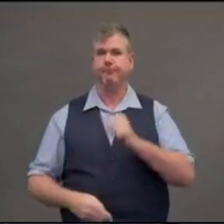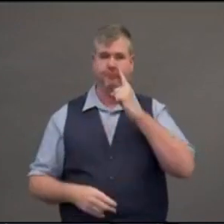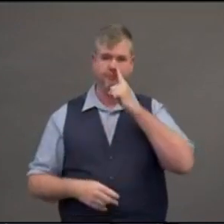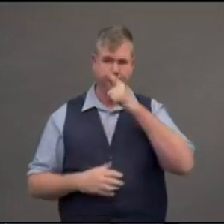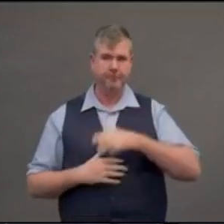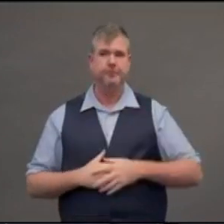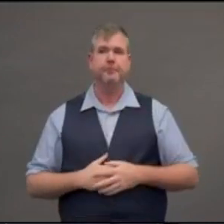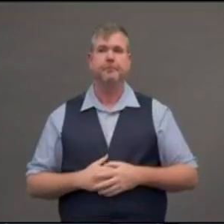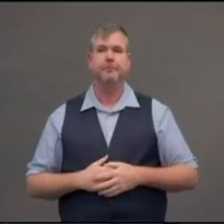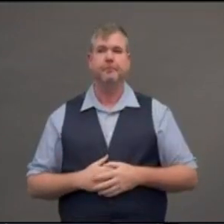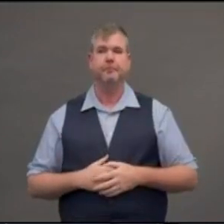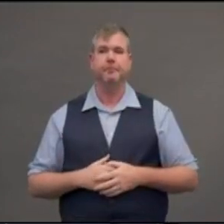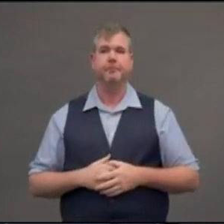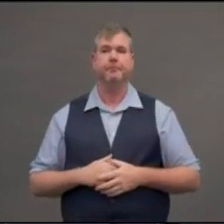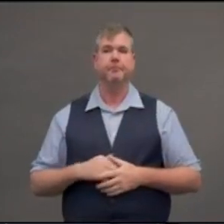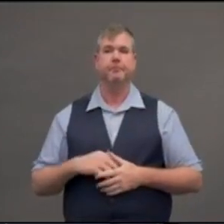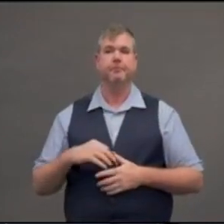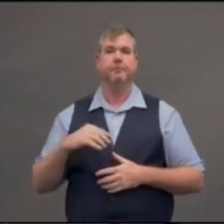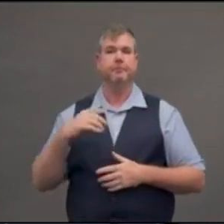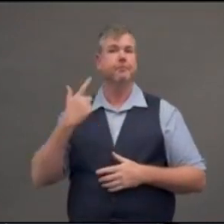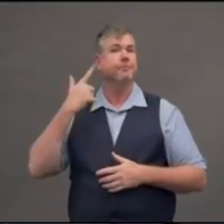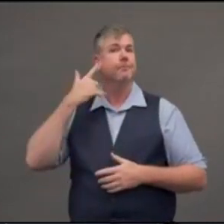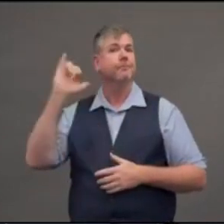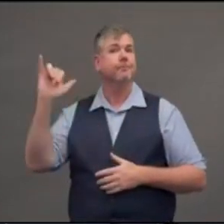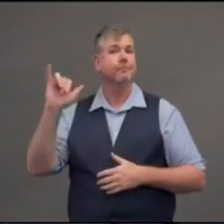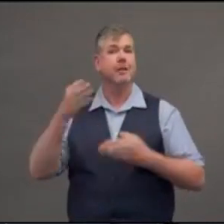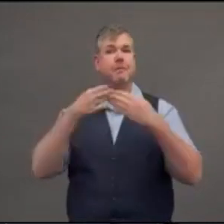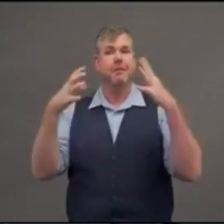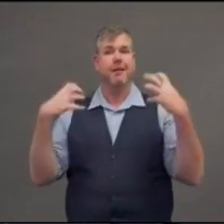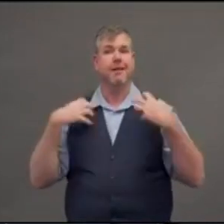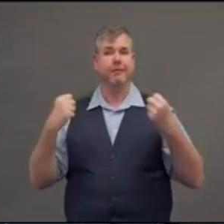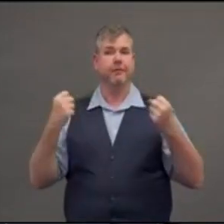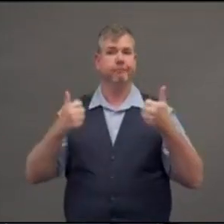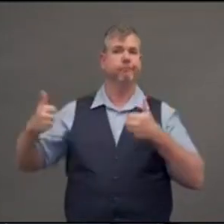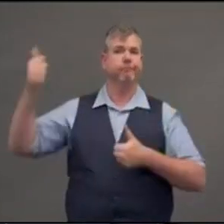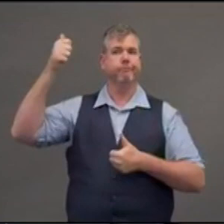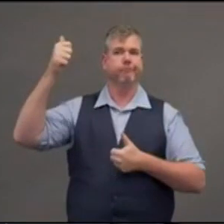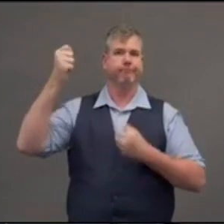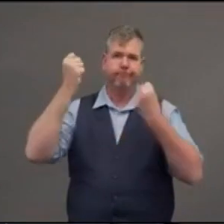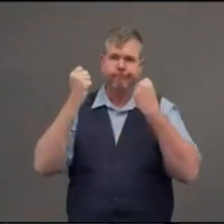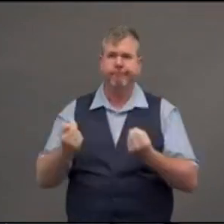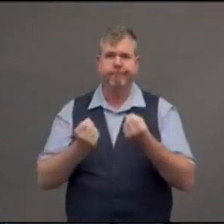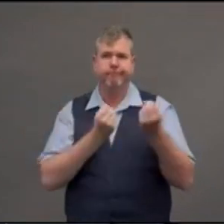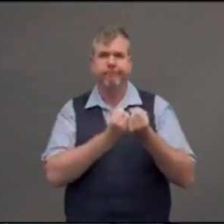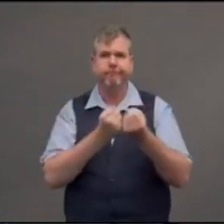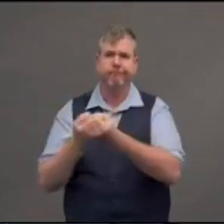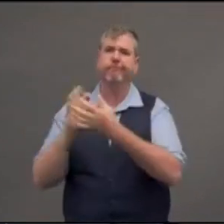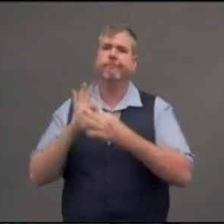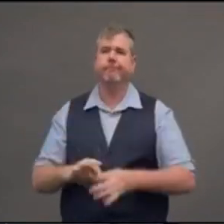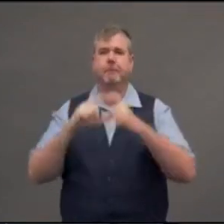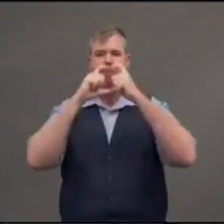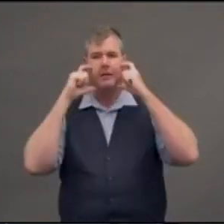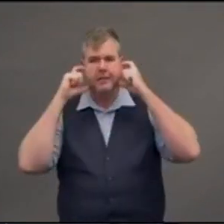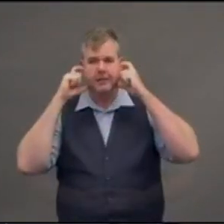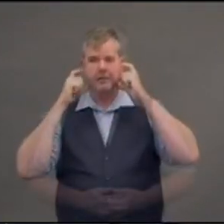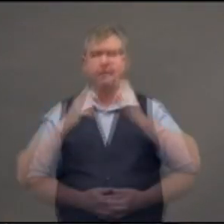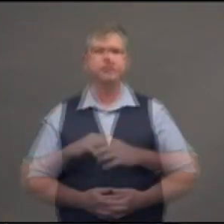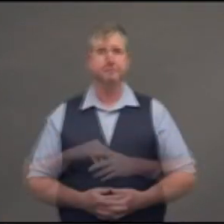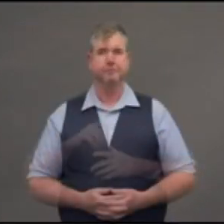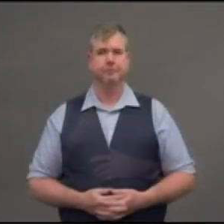strong stance on wearing a face covering. Let's look at some of how their messaging has changed in these